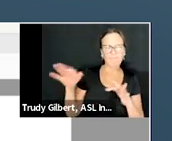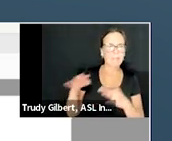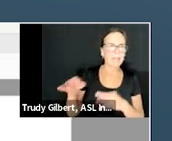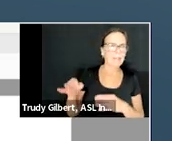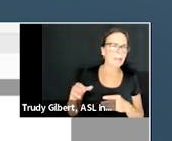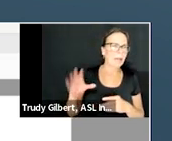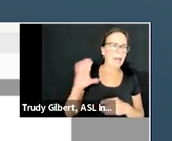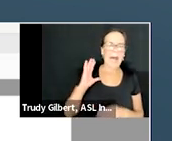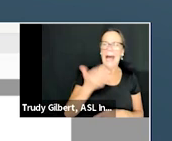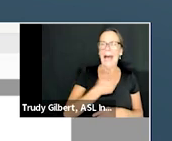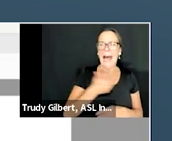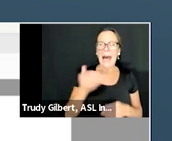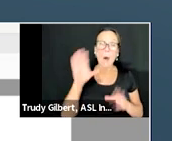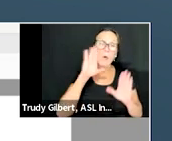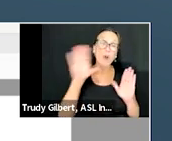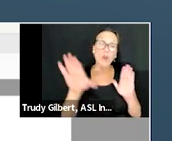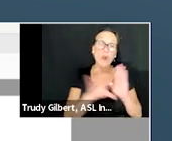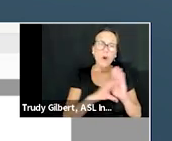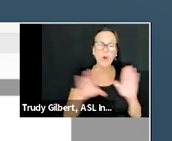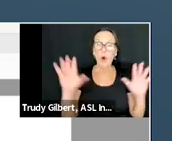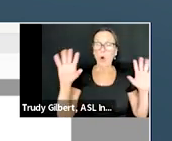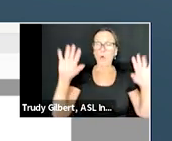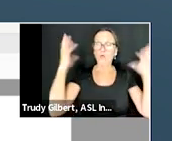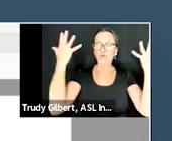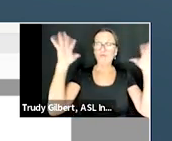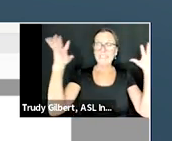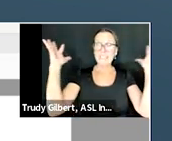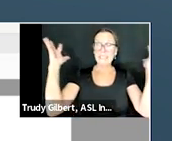is two trees bending towards each